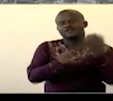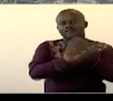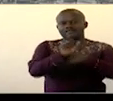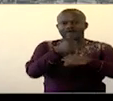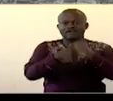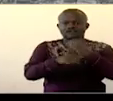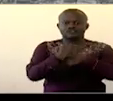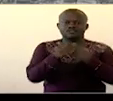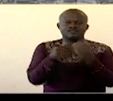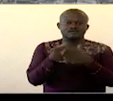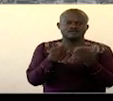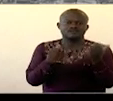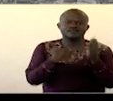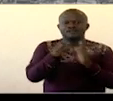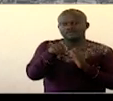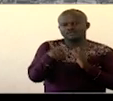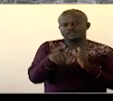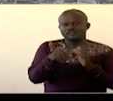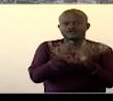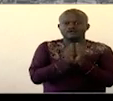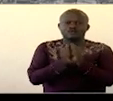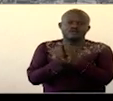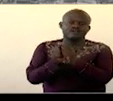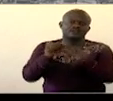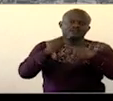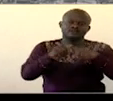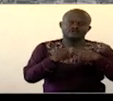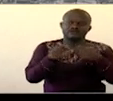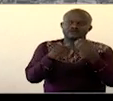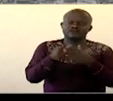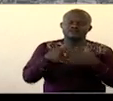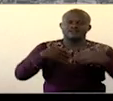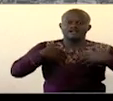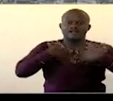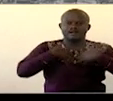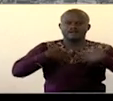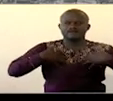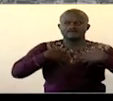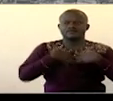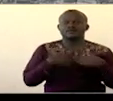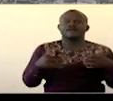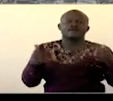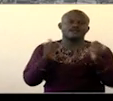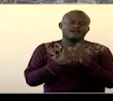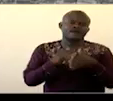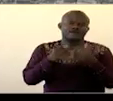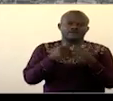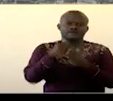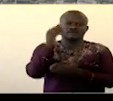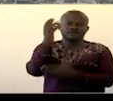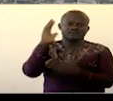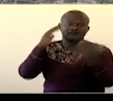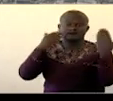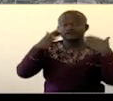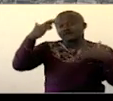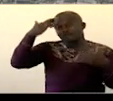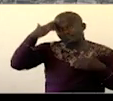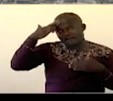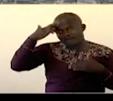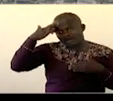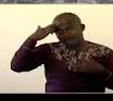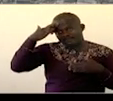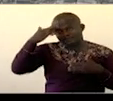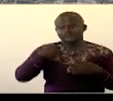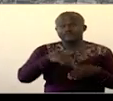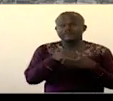functions needed by different animals and plants. Remember,